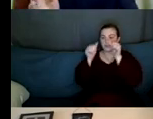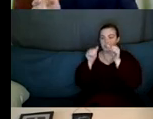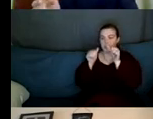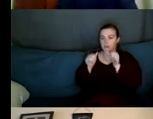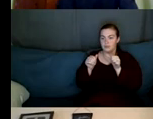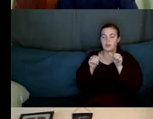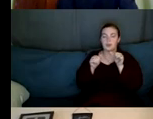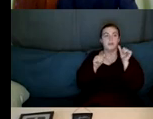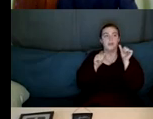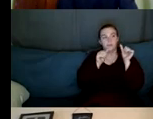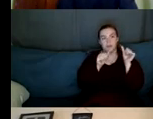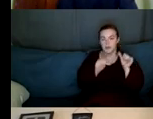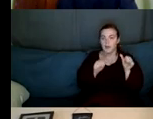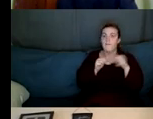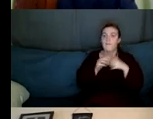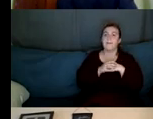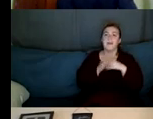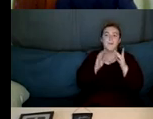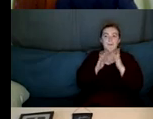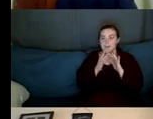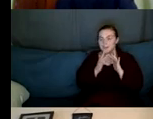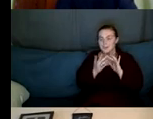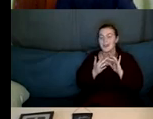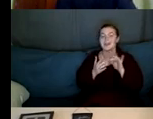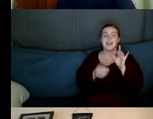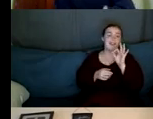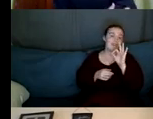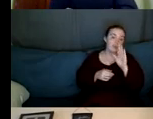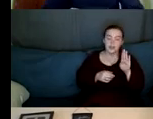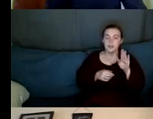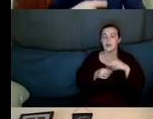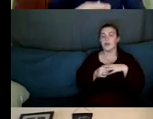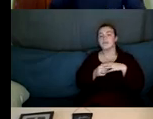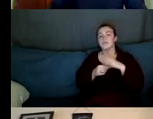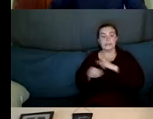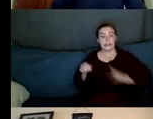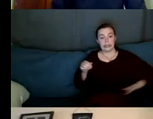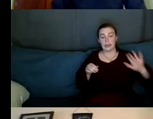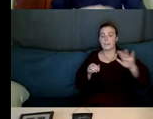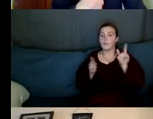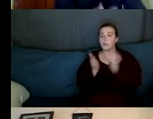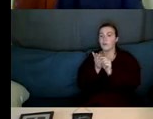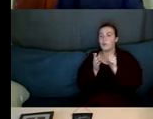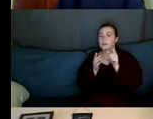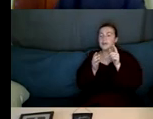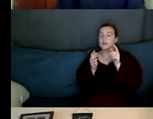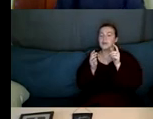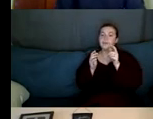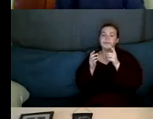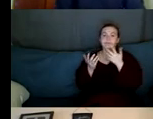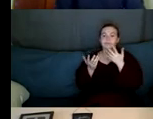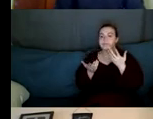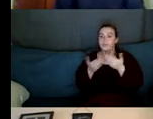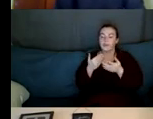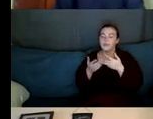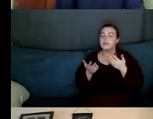onto websites, Kingdom newsletter, whatever it is, so that people can click on that and go in. You do